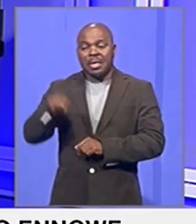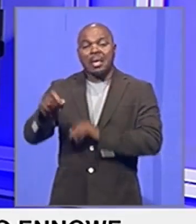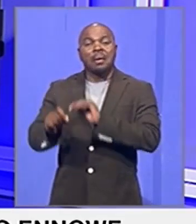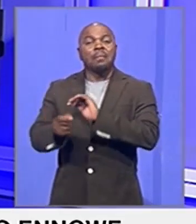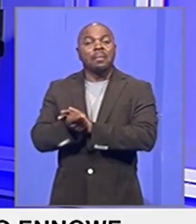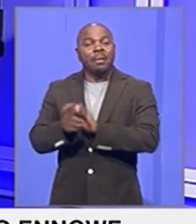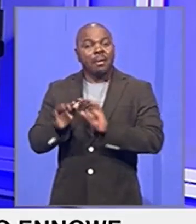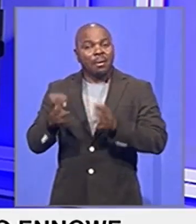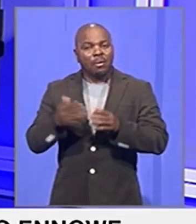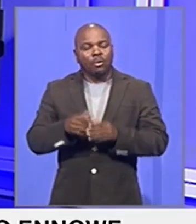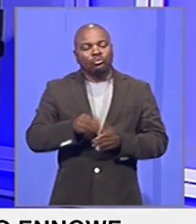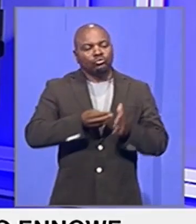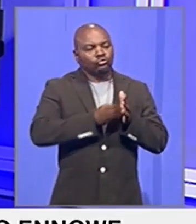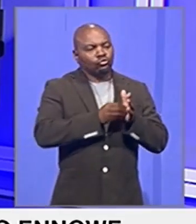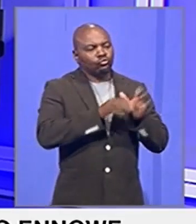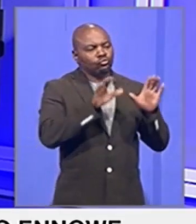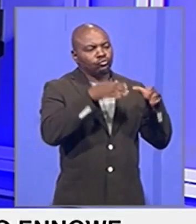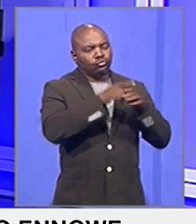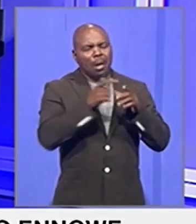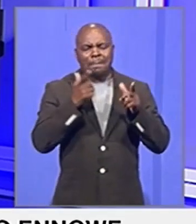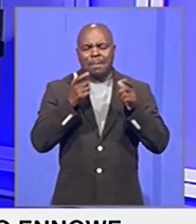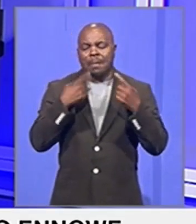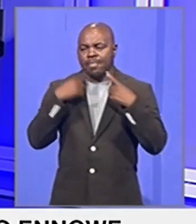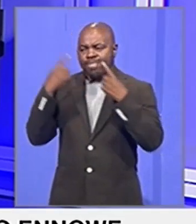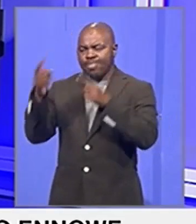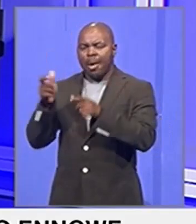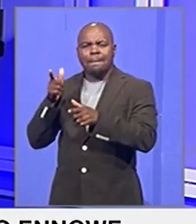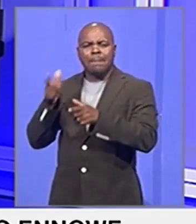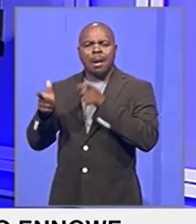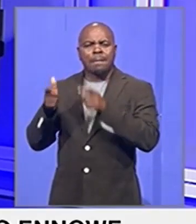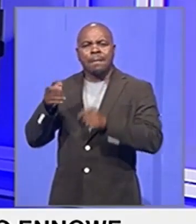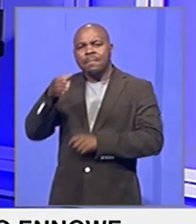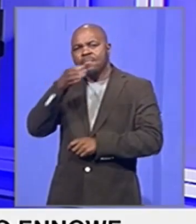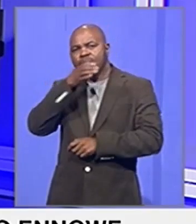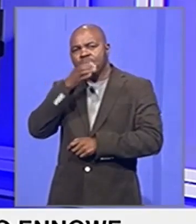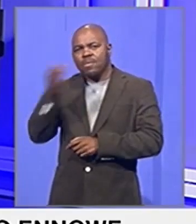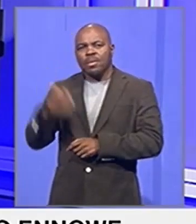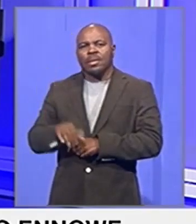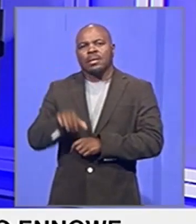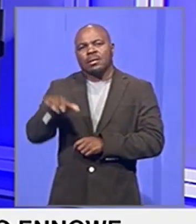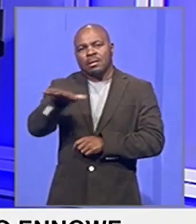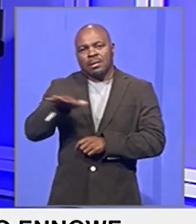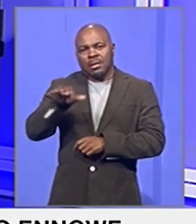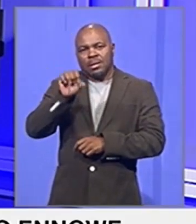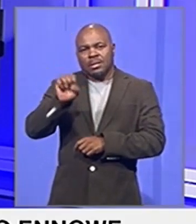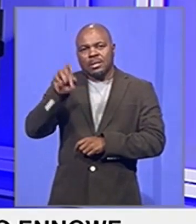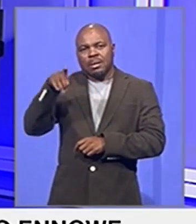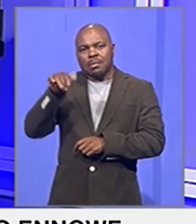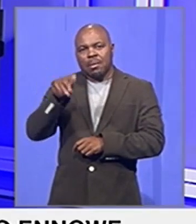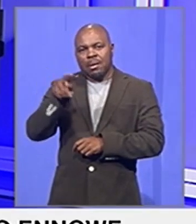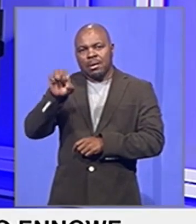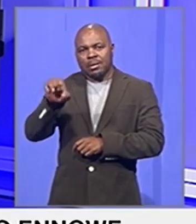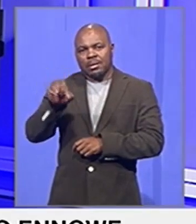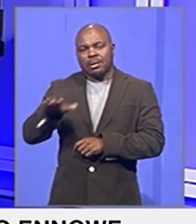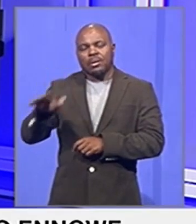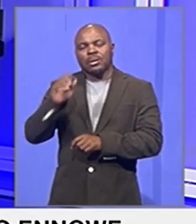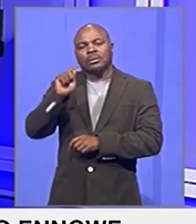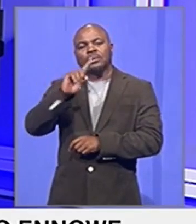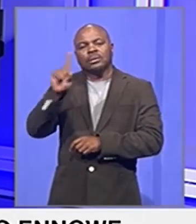yona sehlopha sa batho se hlometseng ka dithunya se thuntseng batho thaveneng ya Seepane tikolong ya Pharare ka ntlenyana ho Tsaneng